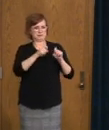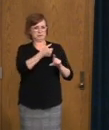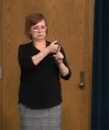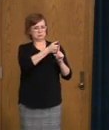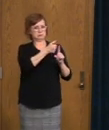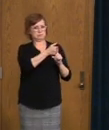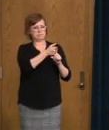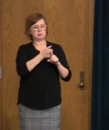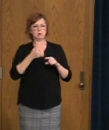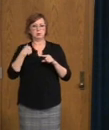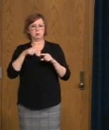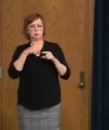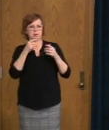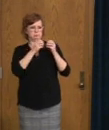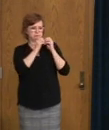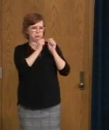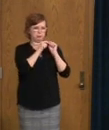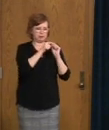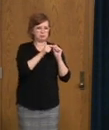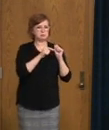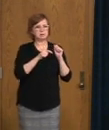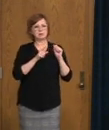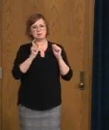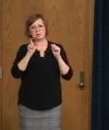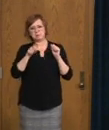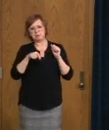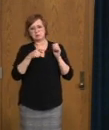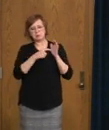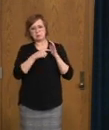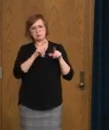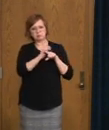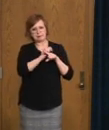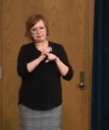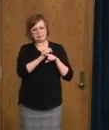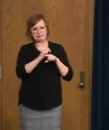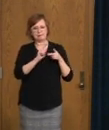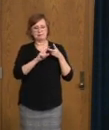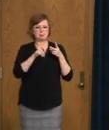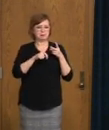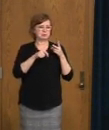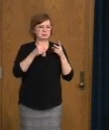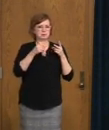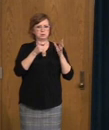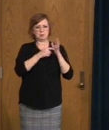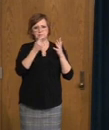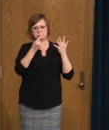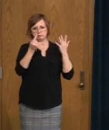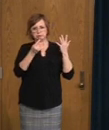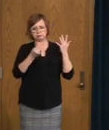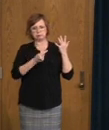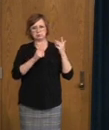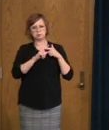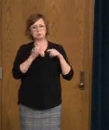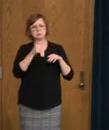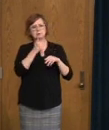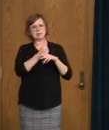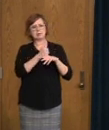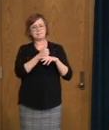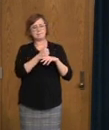there's a resource requirement and training and other considerations that need to be established in order to introduce that type of